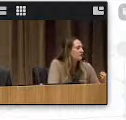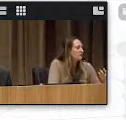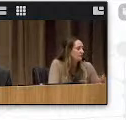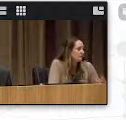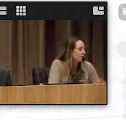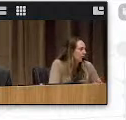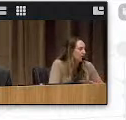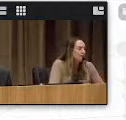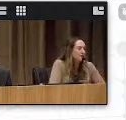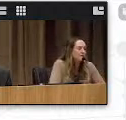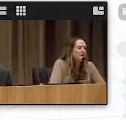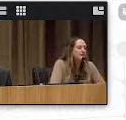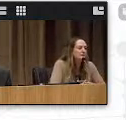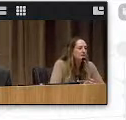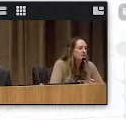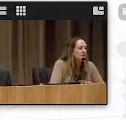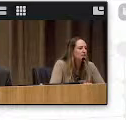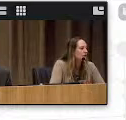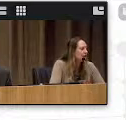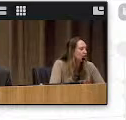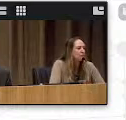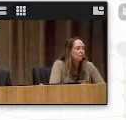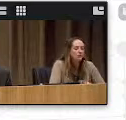many patients had tracheostomy,